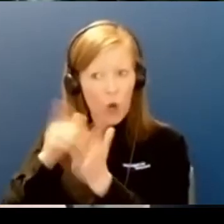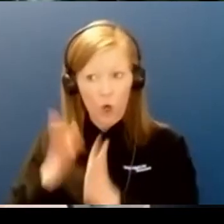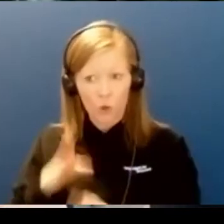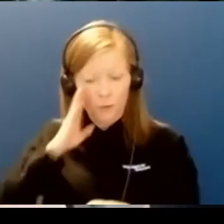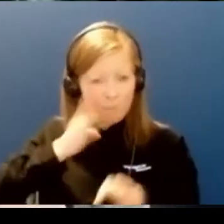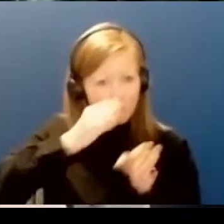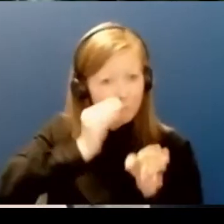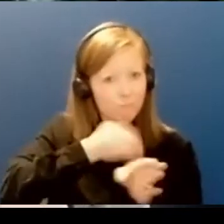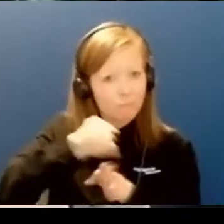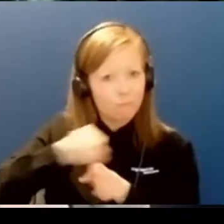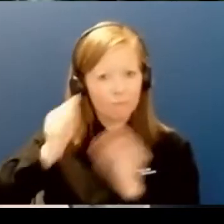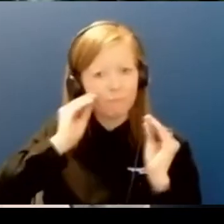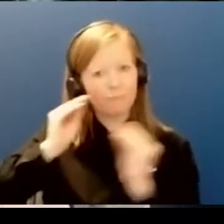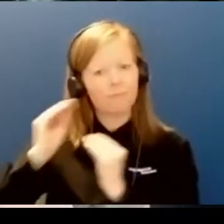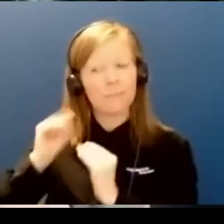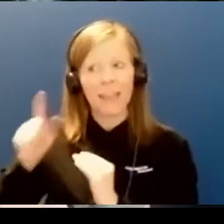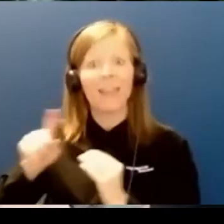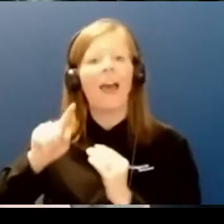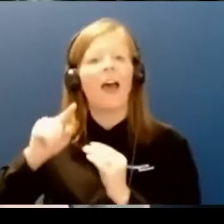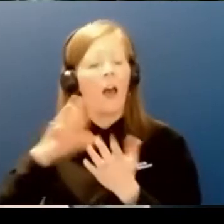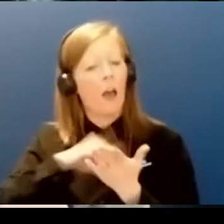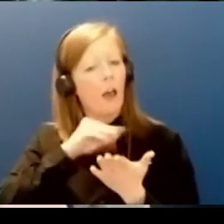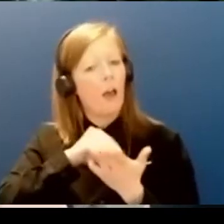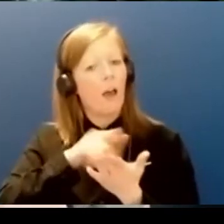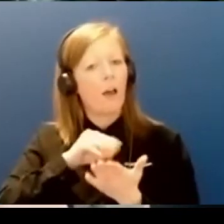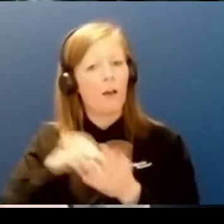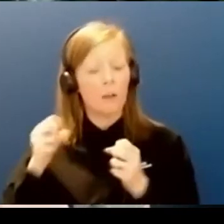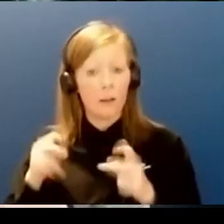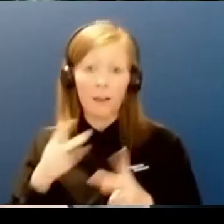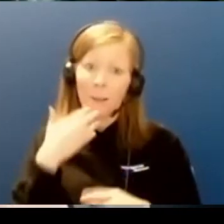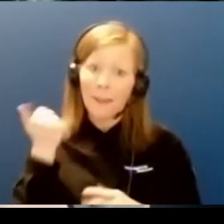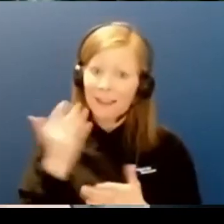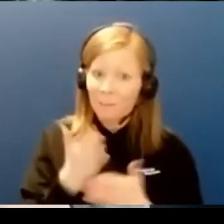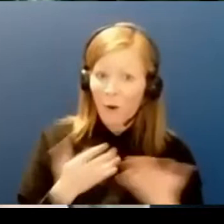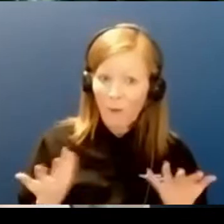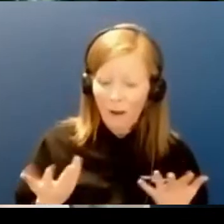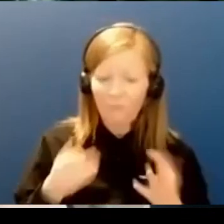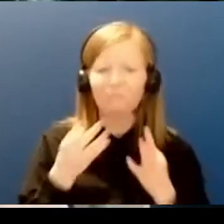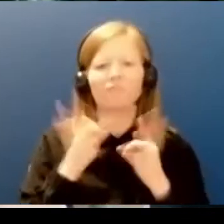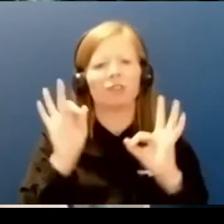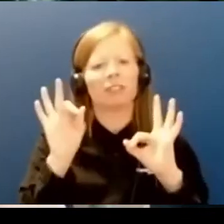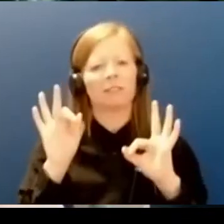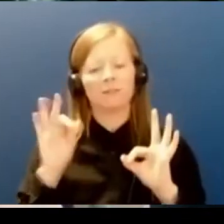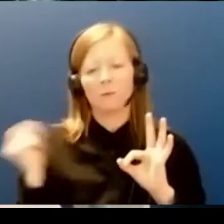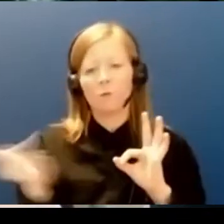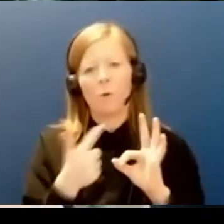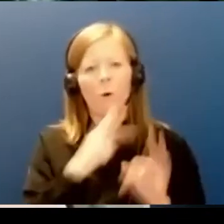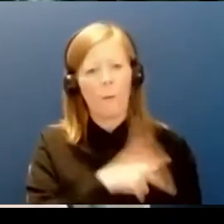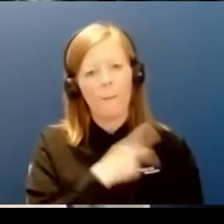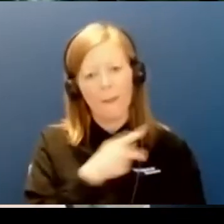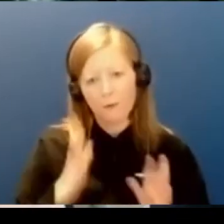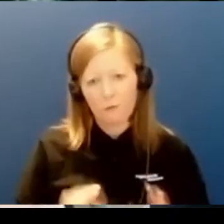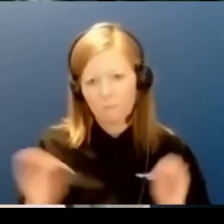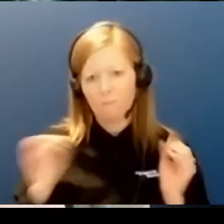education opportunities. And the best part of the program is that it's free of charge to all of our patients as well. So.